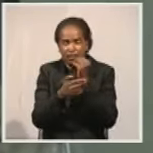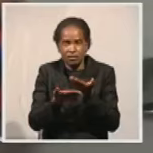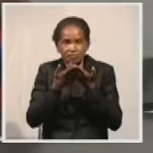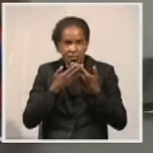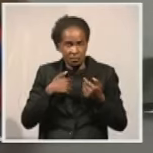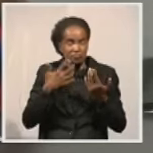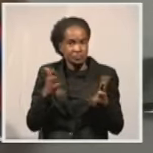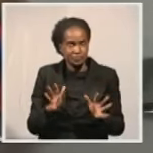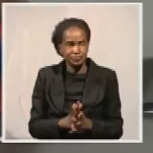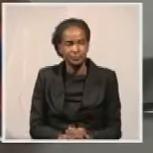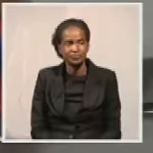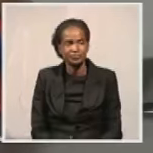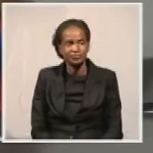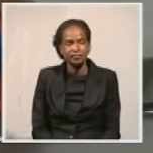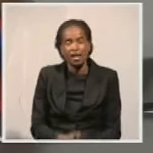So